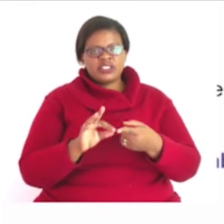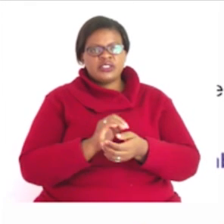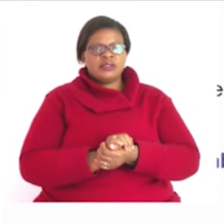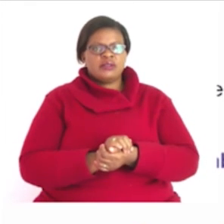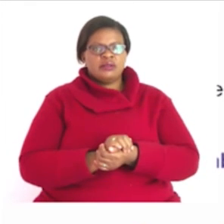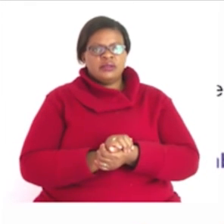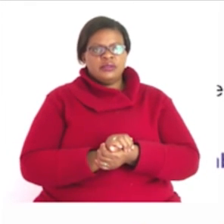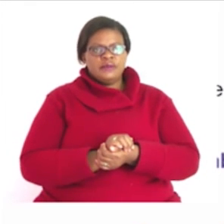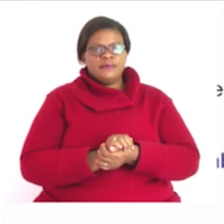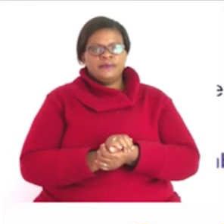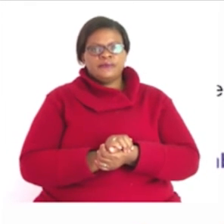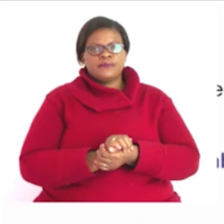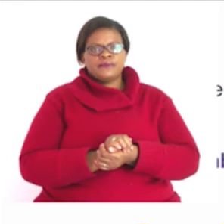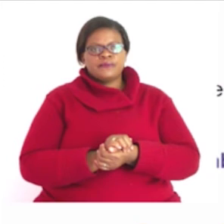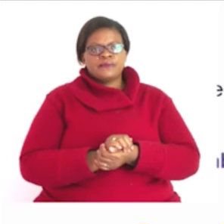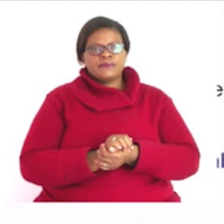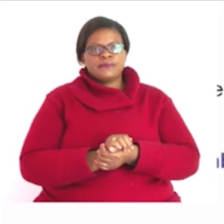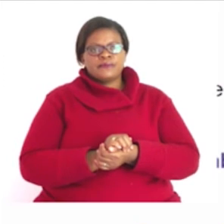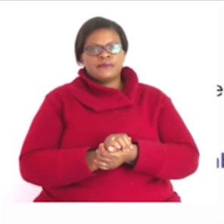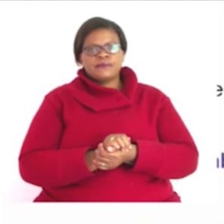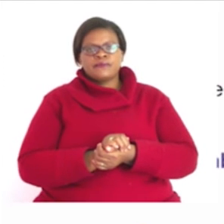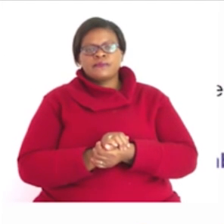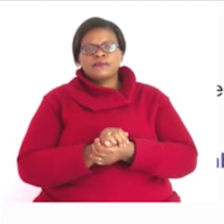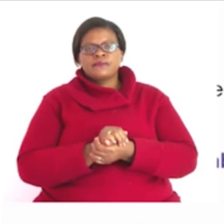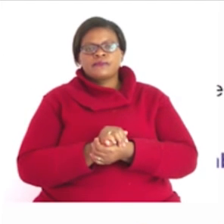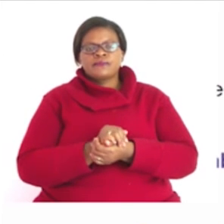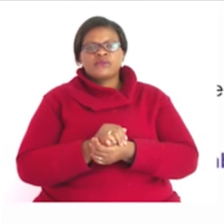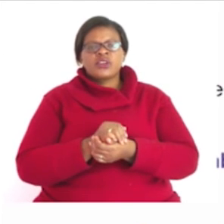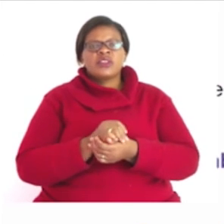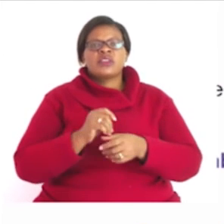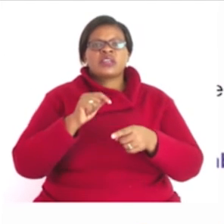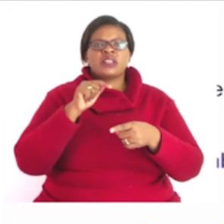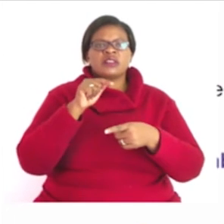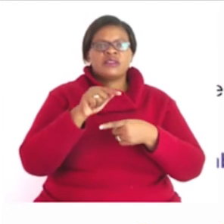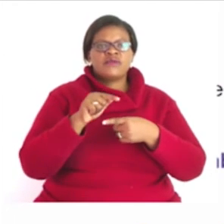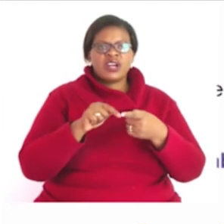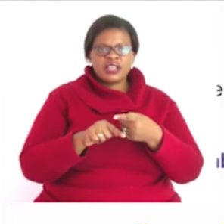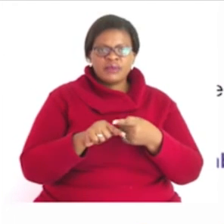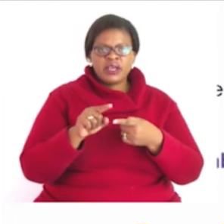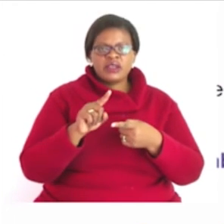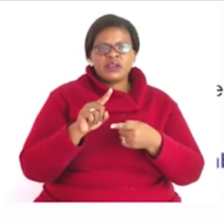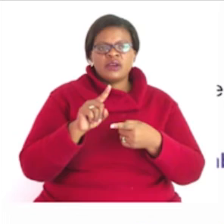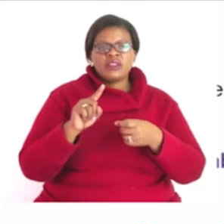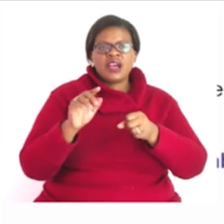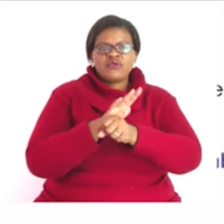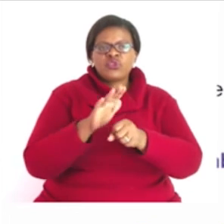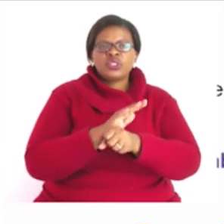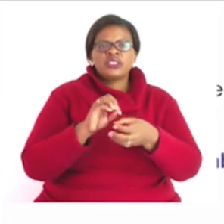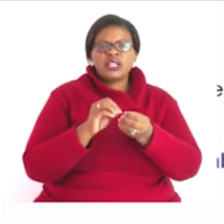Composite numbers are the opposite of prime numbers. Composite numbers are whole numbers that